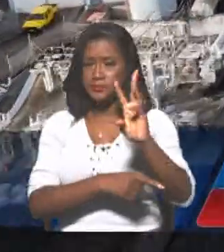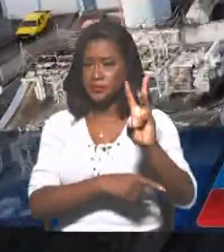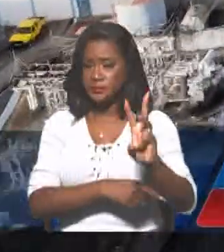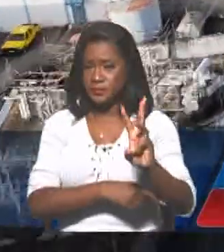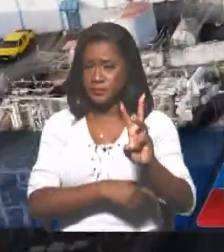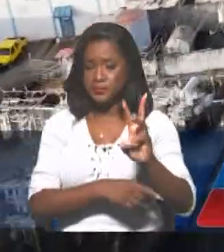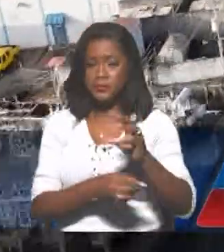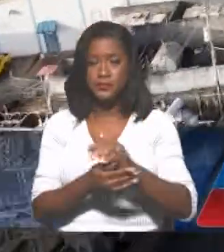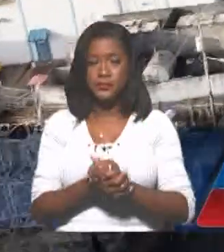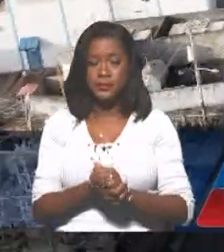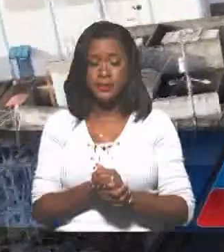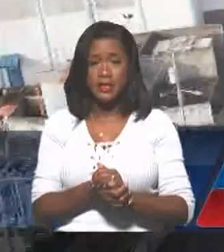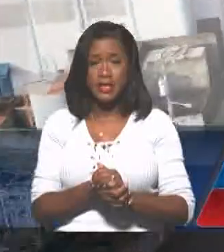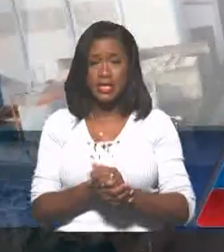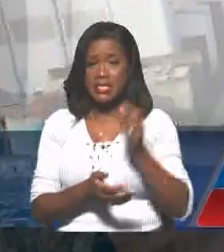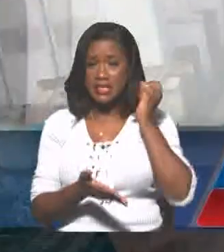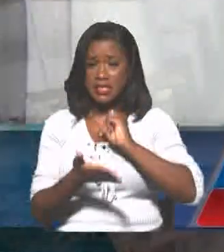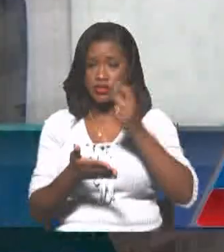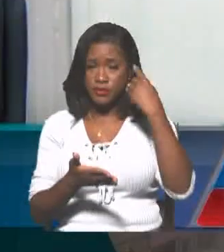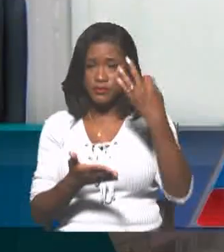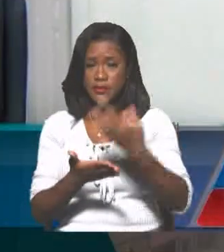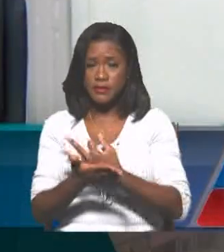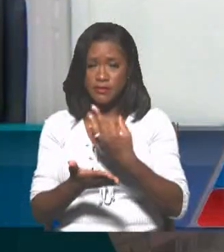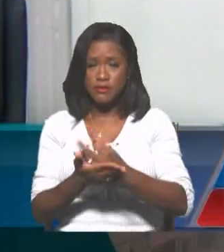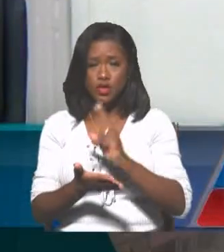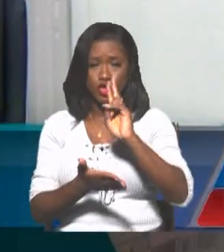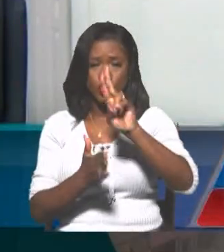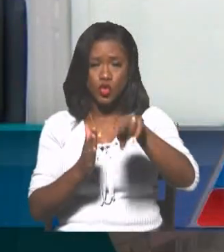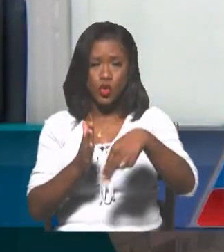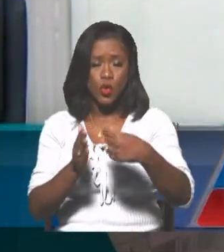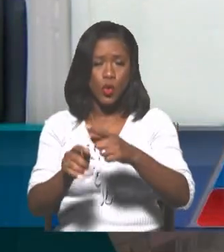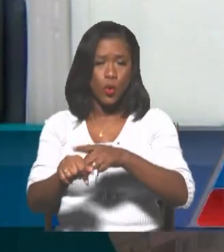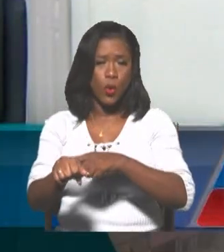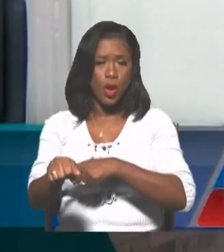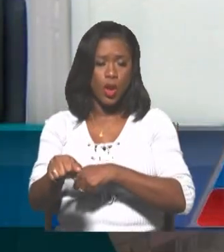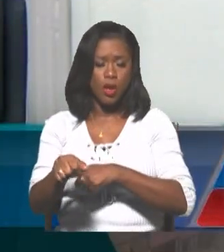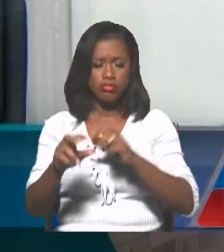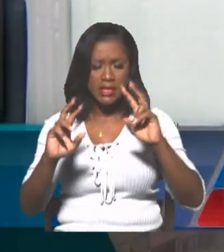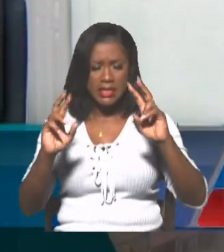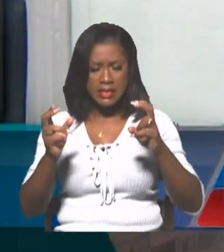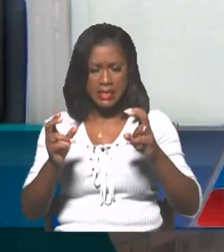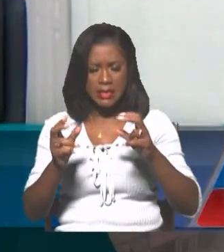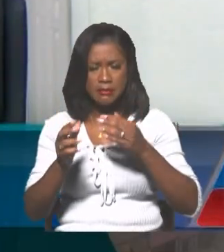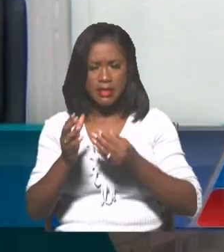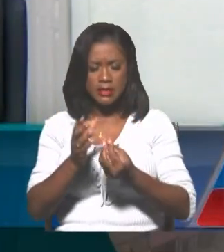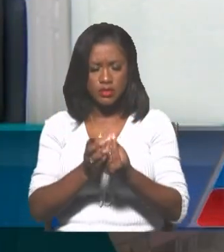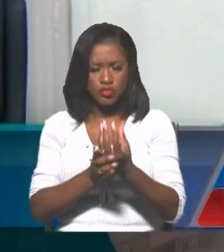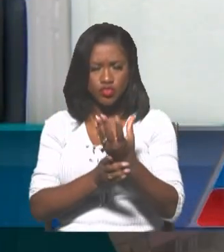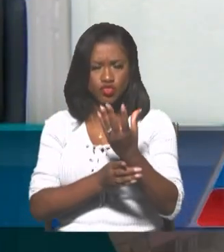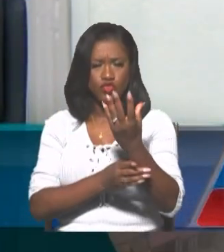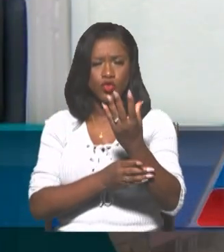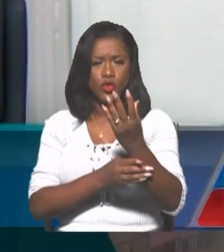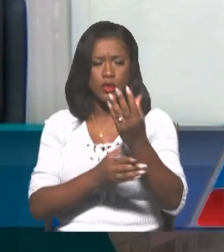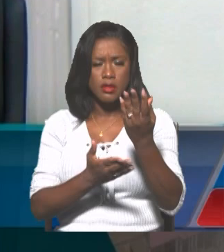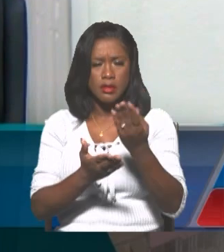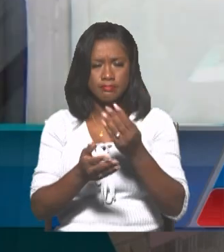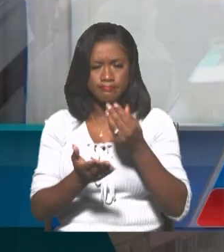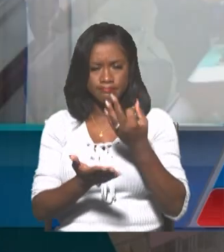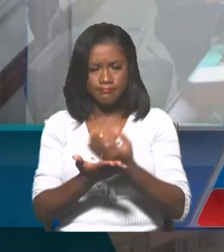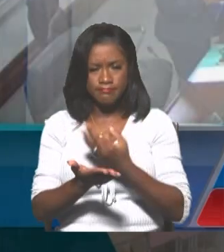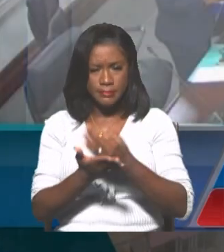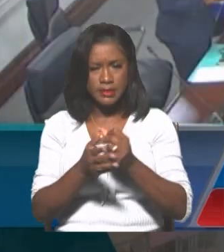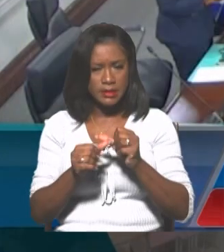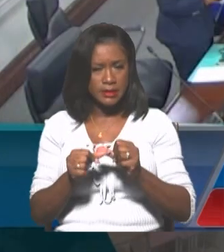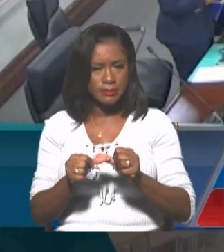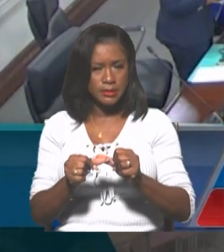Roberts delivered a 2-hour-long budget presentation themed Accelerating Growth, Anchoring Fiscal Stability in the Assembly